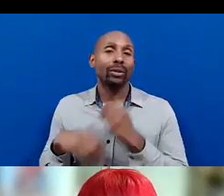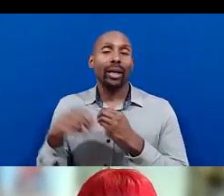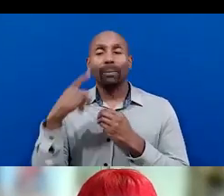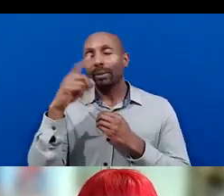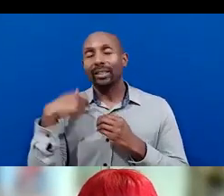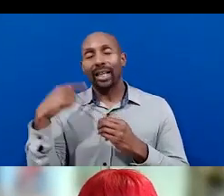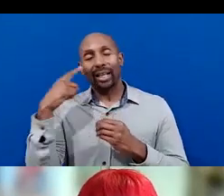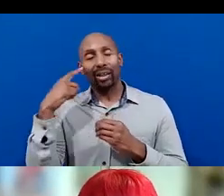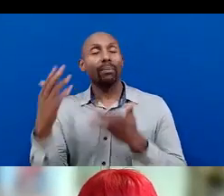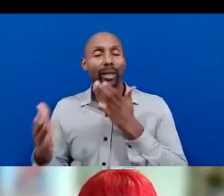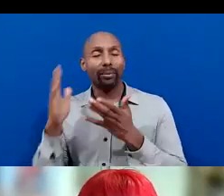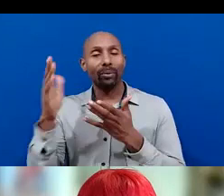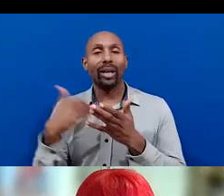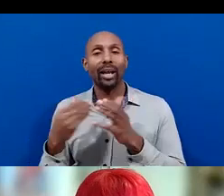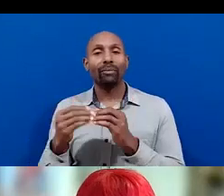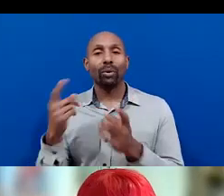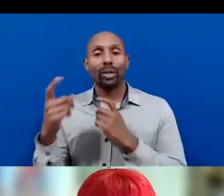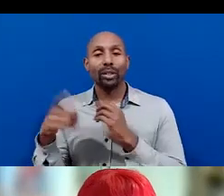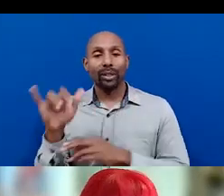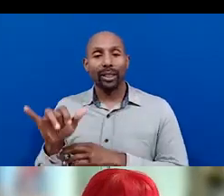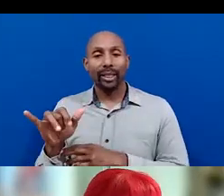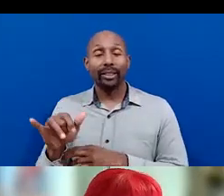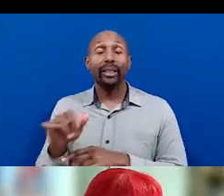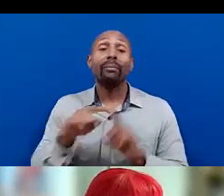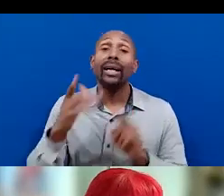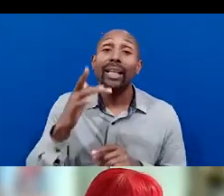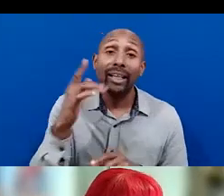Lucky for you all, I did not include any pictures.